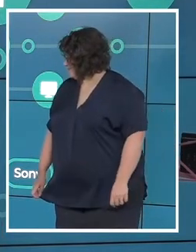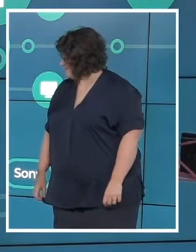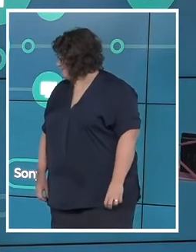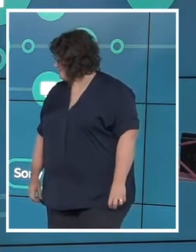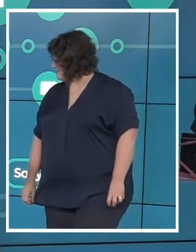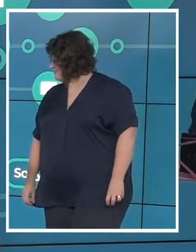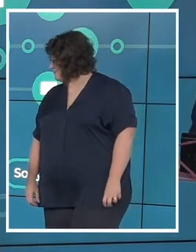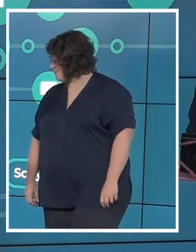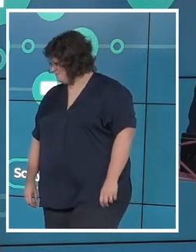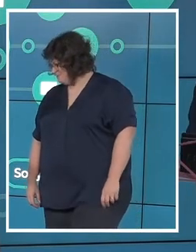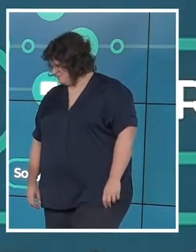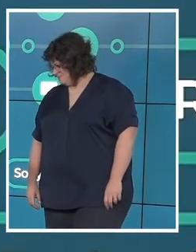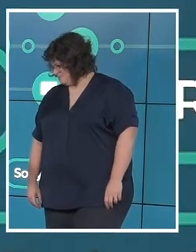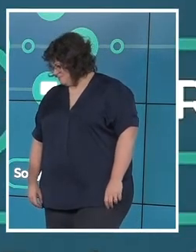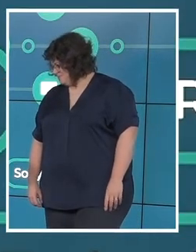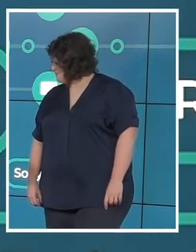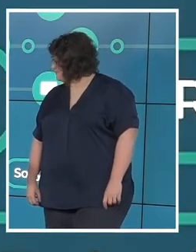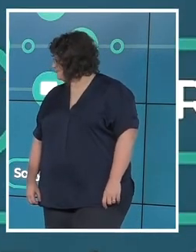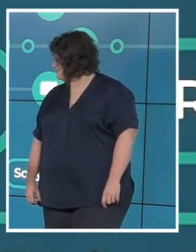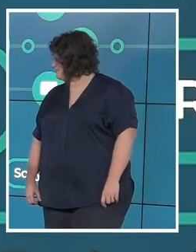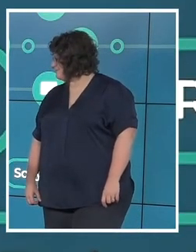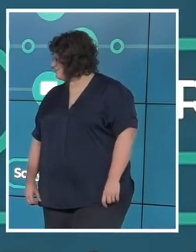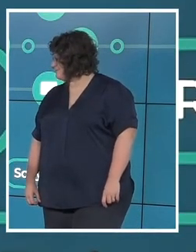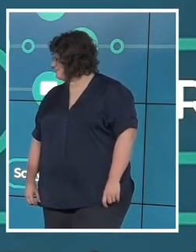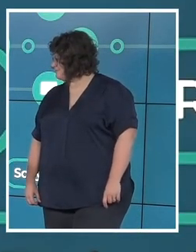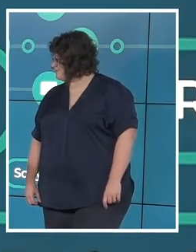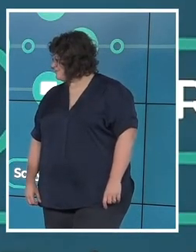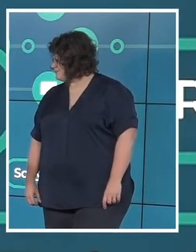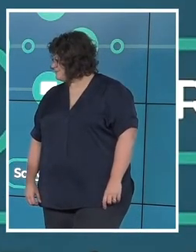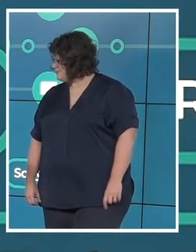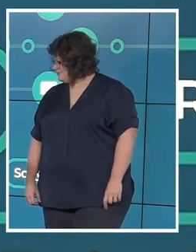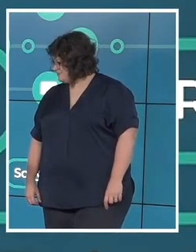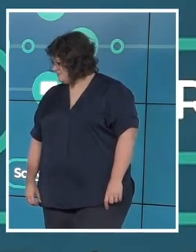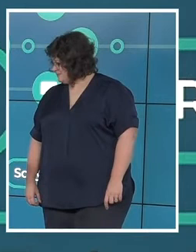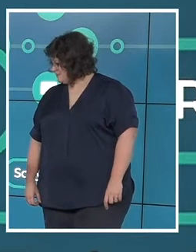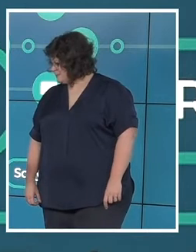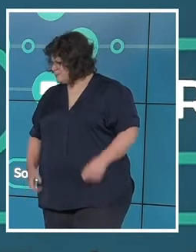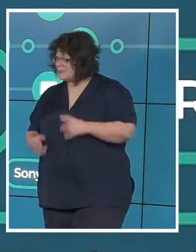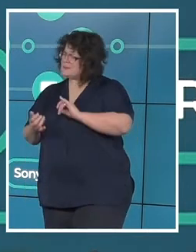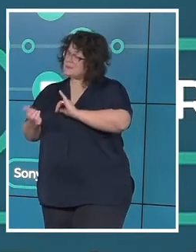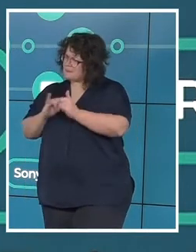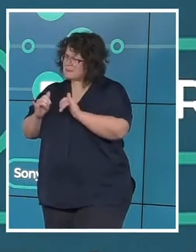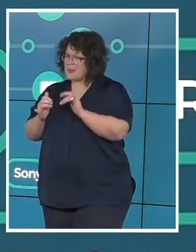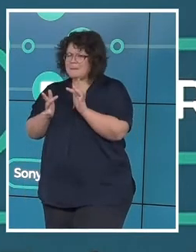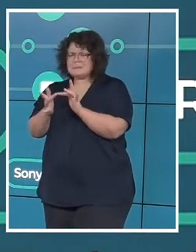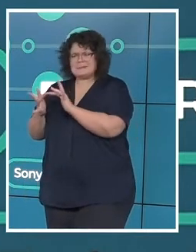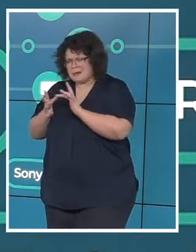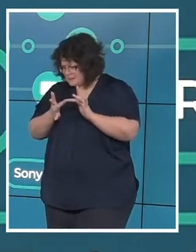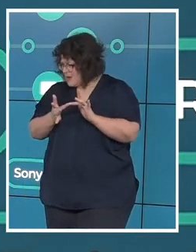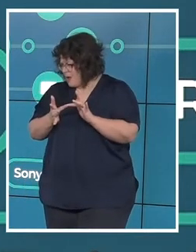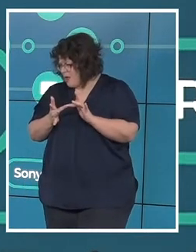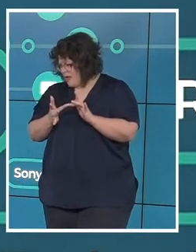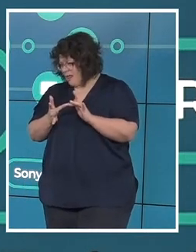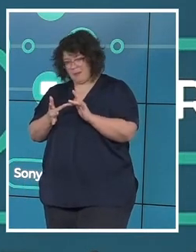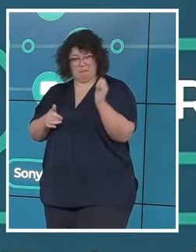Sometimes tactile techniques beat visual techniques. People with disabilities can show you new ways to